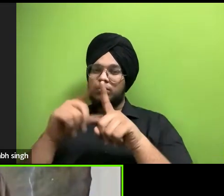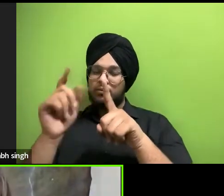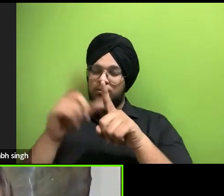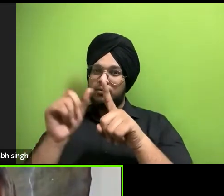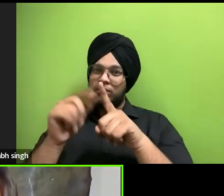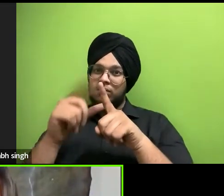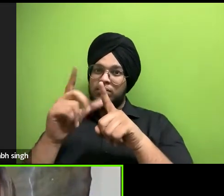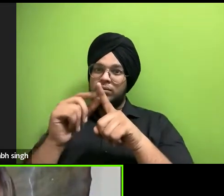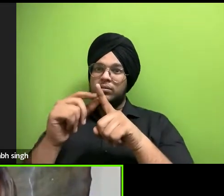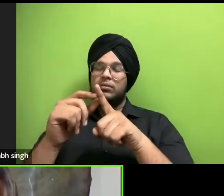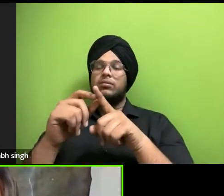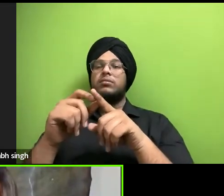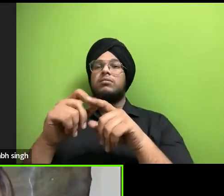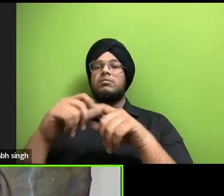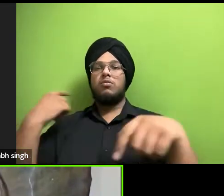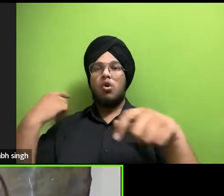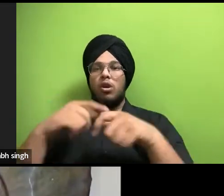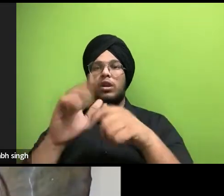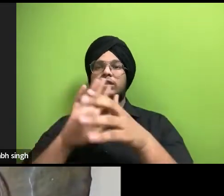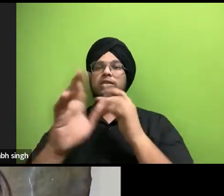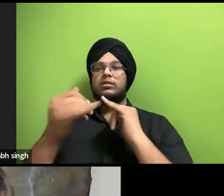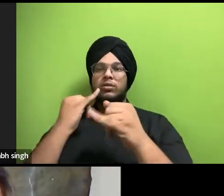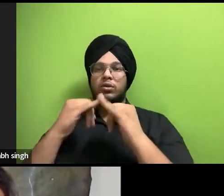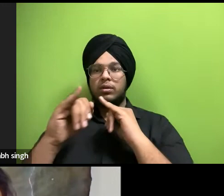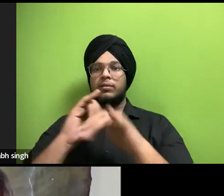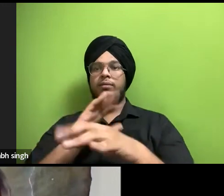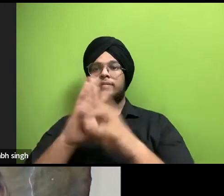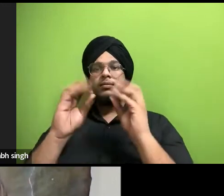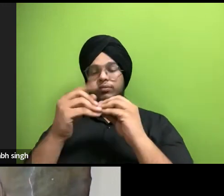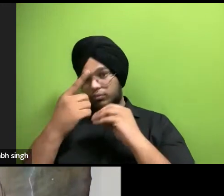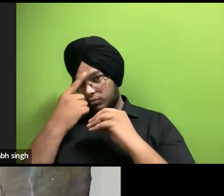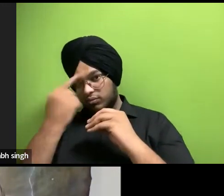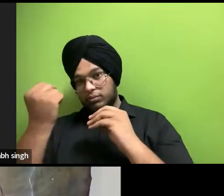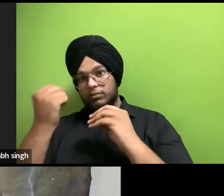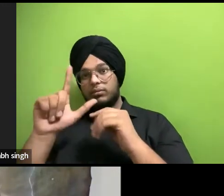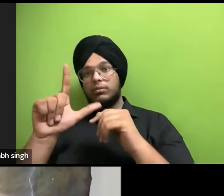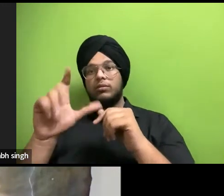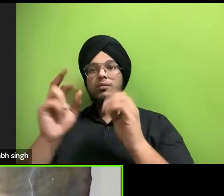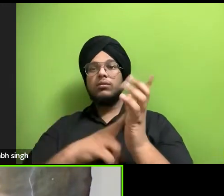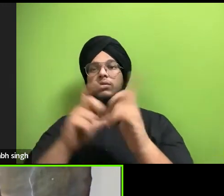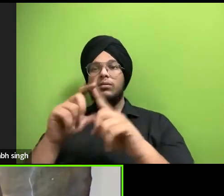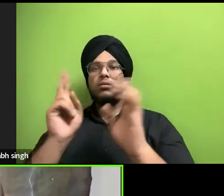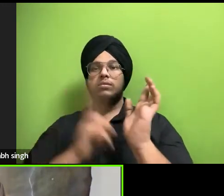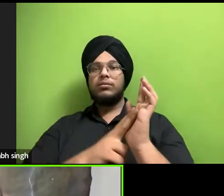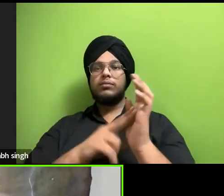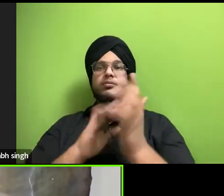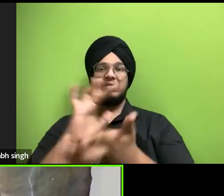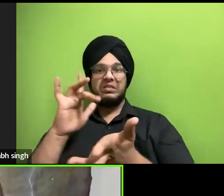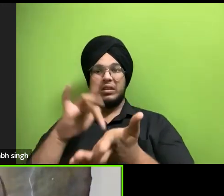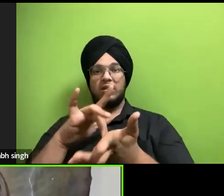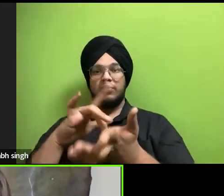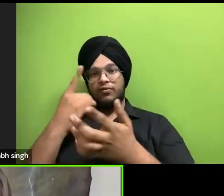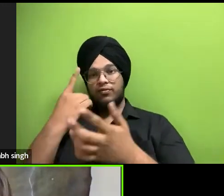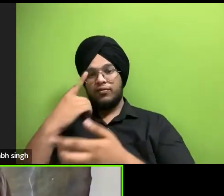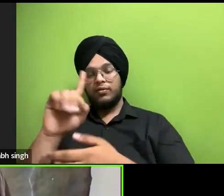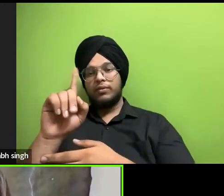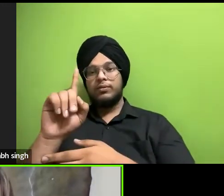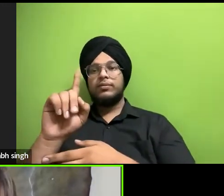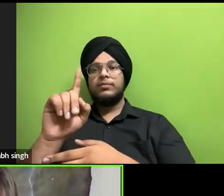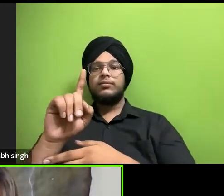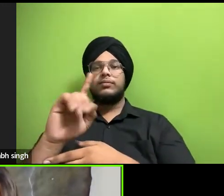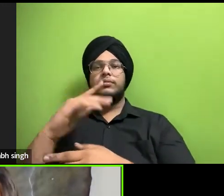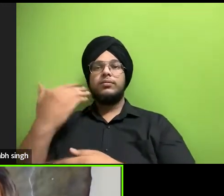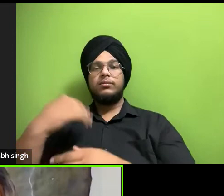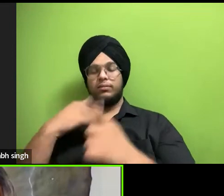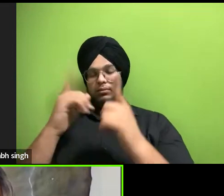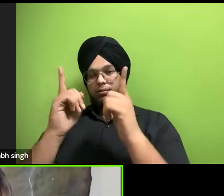the pre-modern, the historical, because London was the center for all of that. And I was in a little